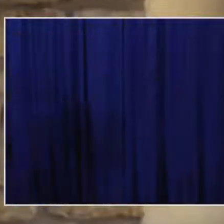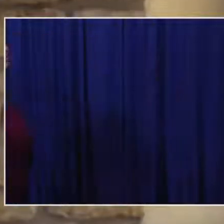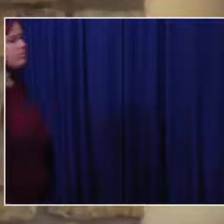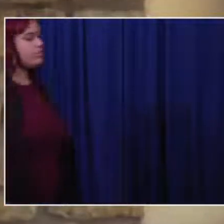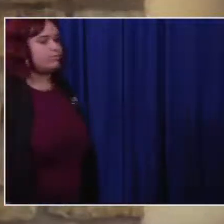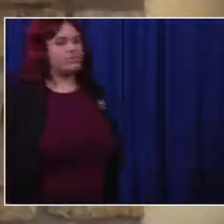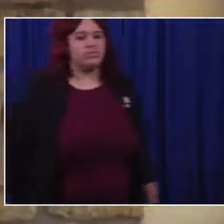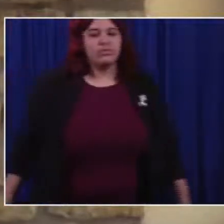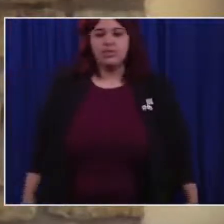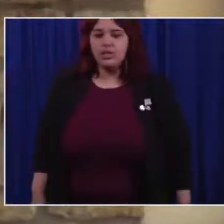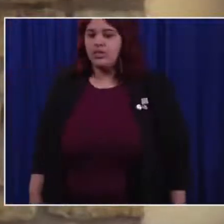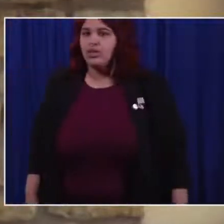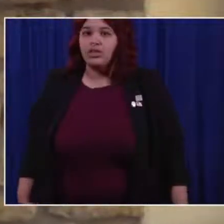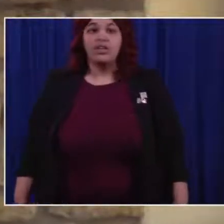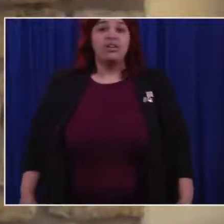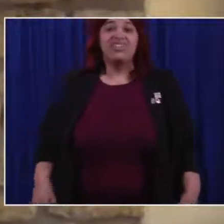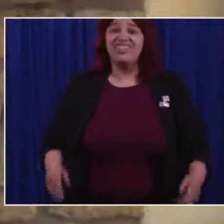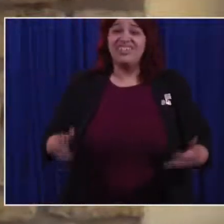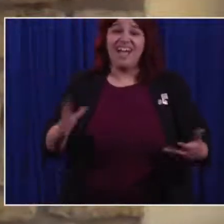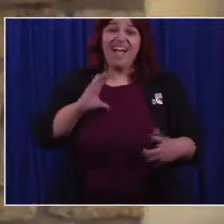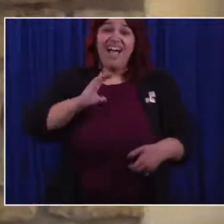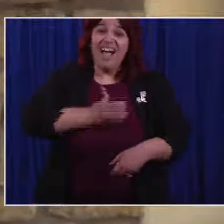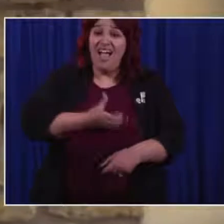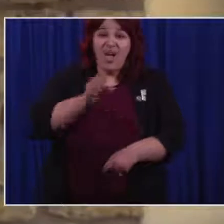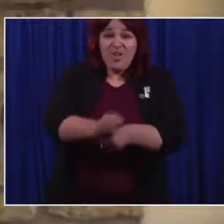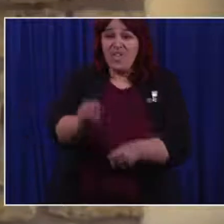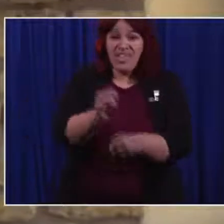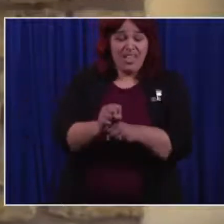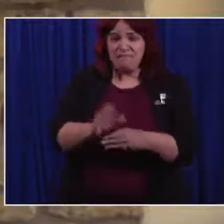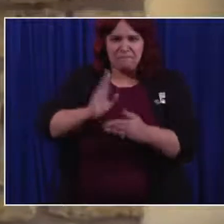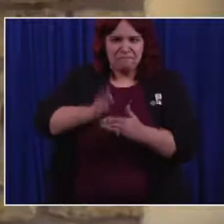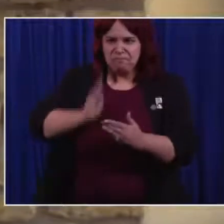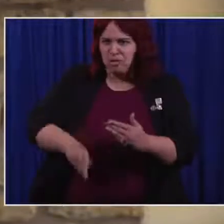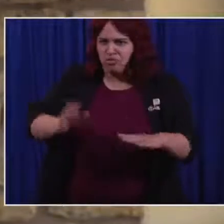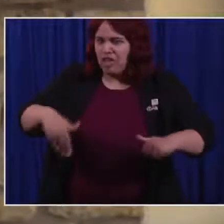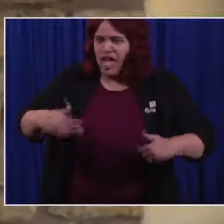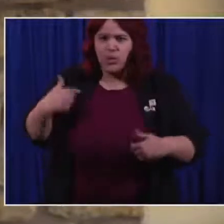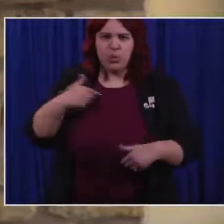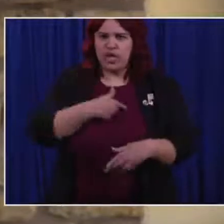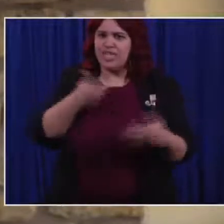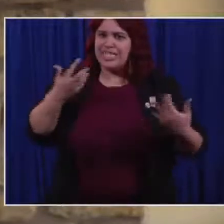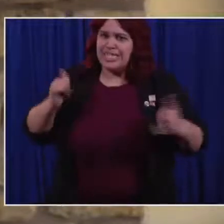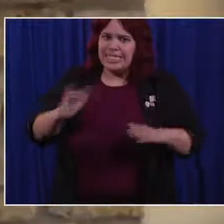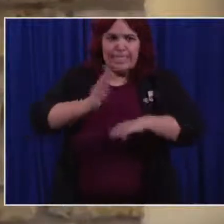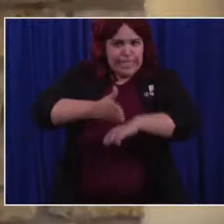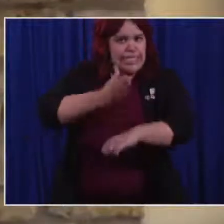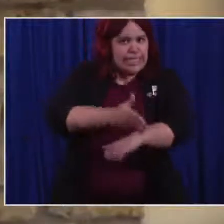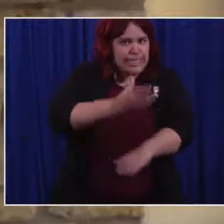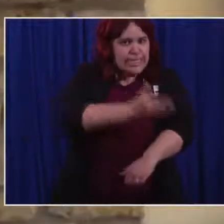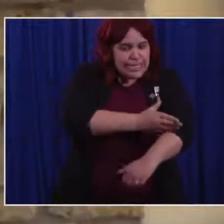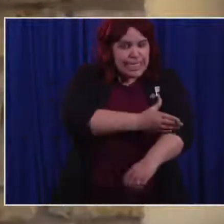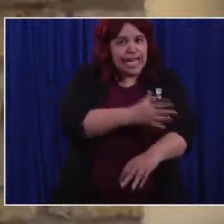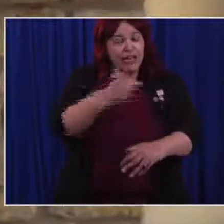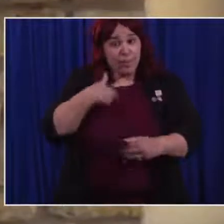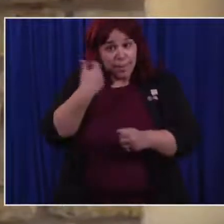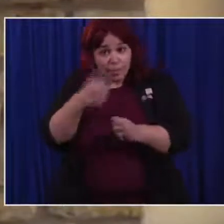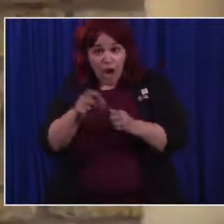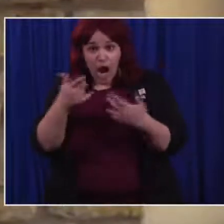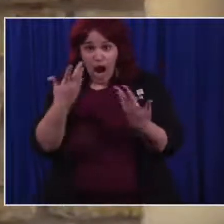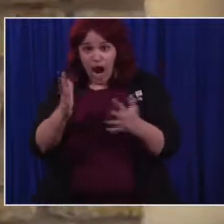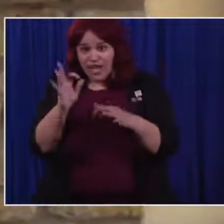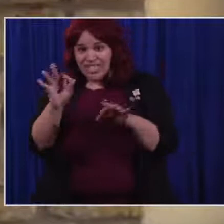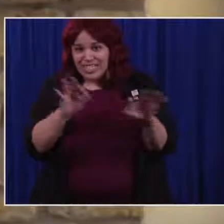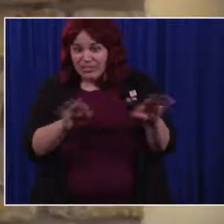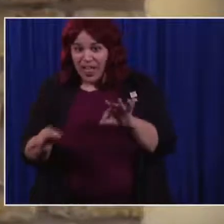We've challenged our providers, and we have a lot of providers, as we have said, over 1,200. We've challenged